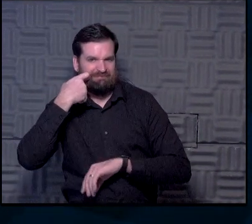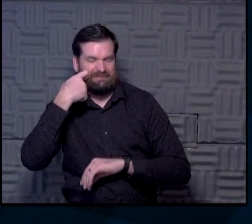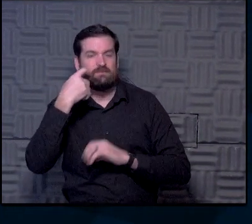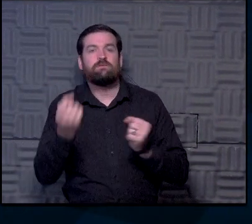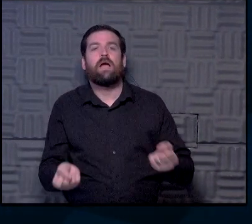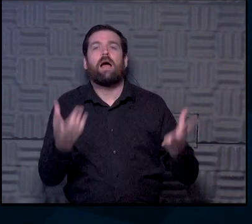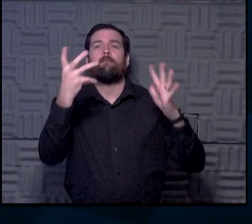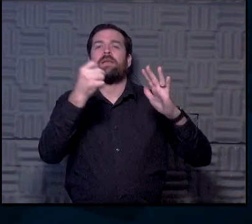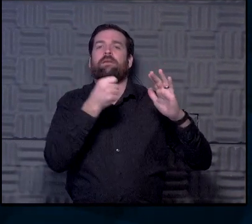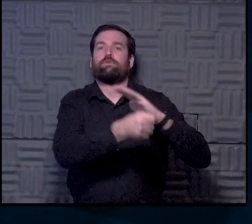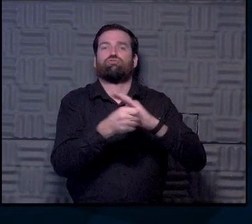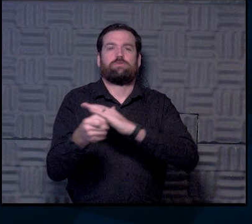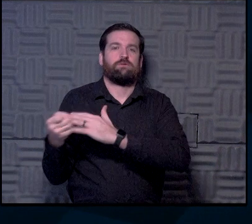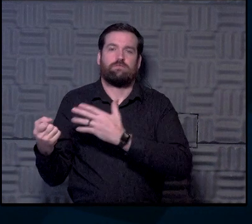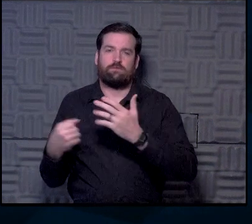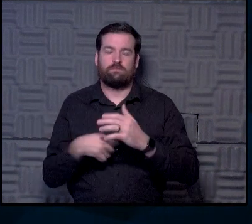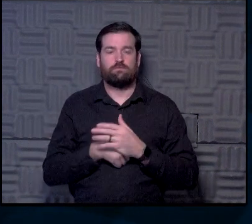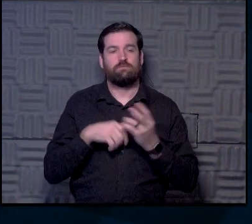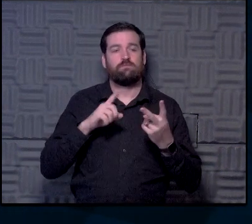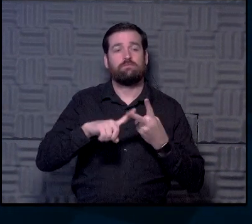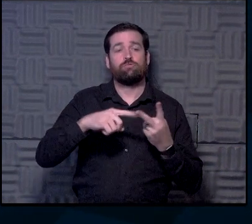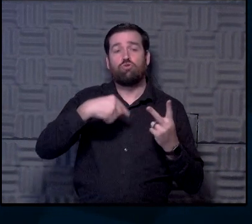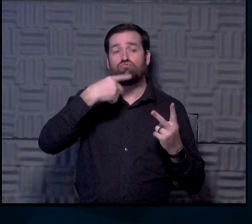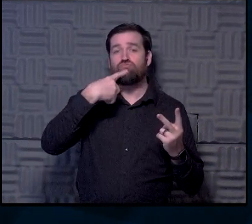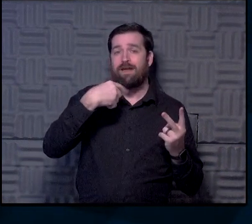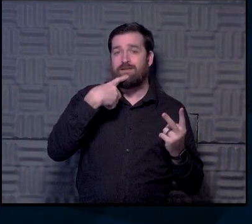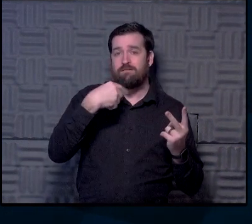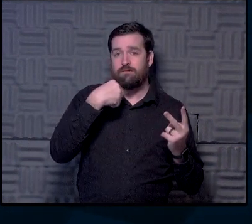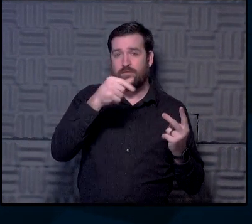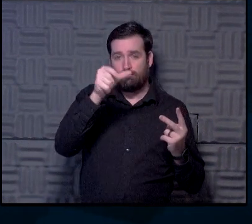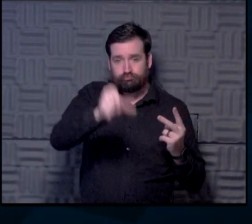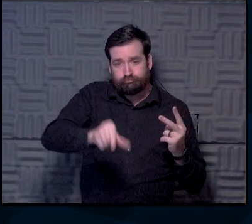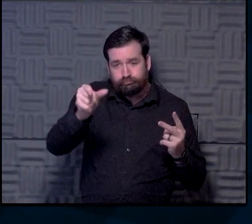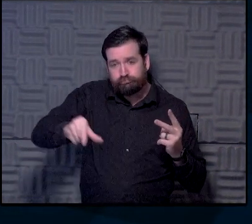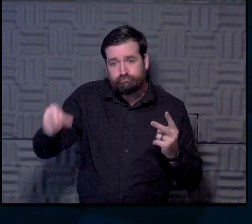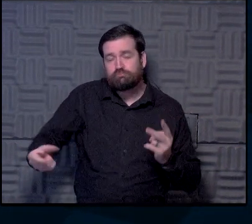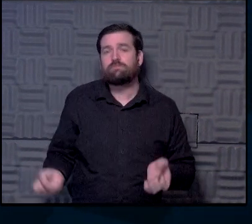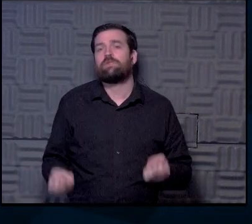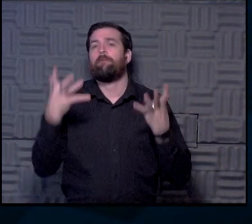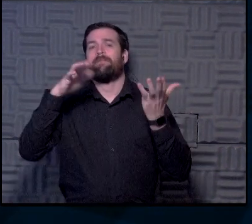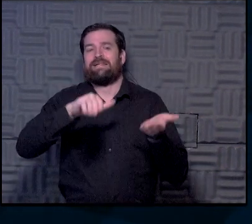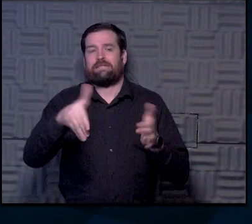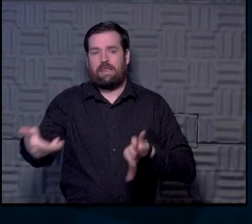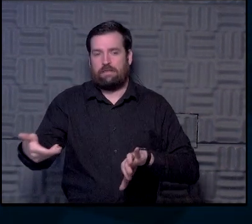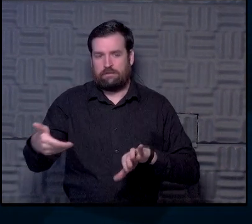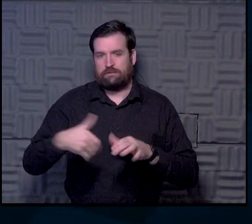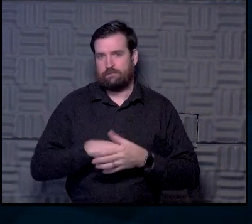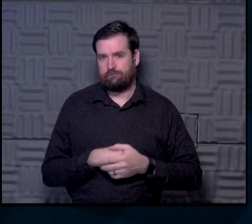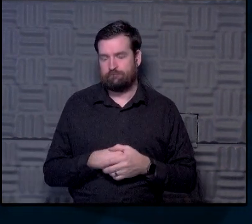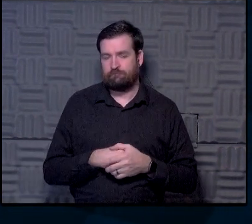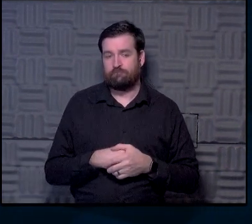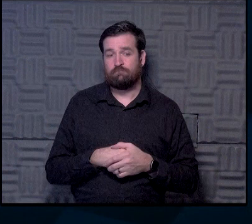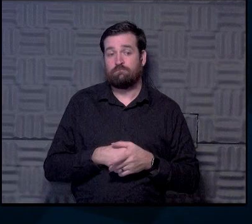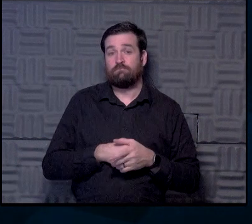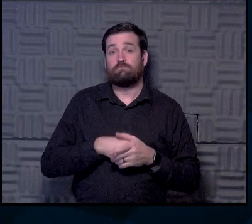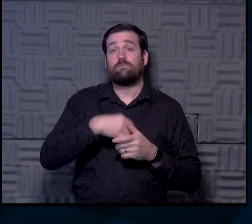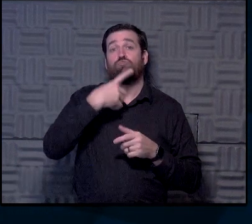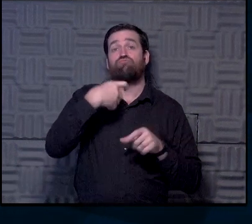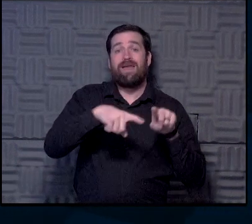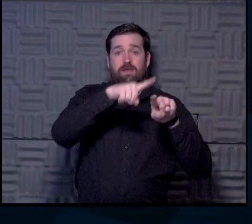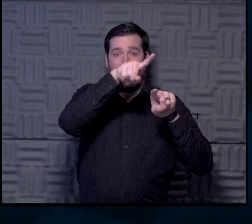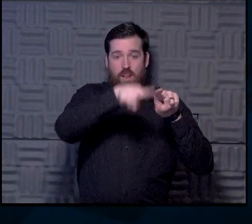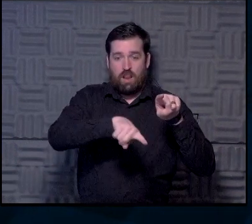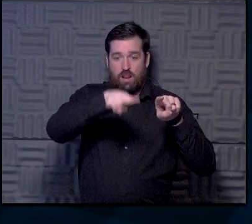month. And the red bars are the number of deaths. And then the solid red line that